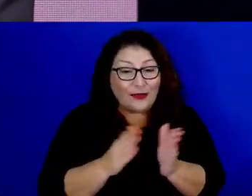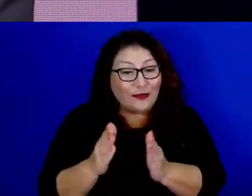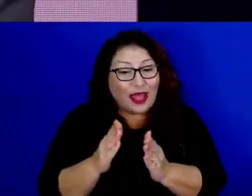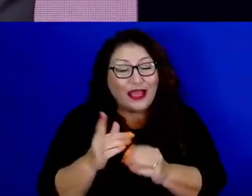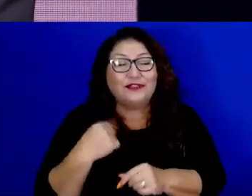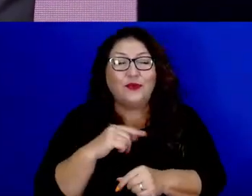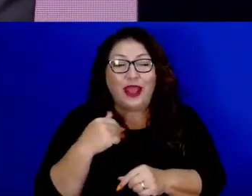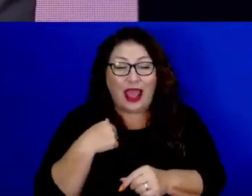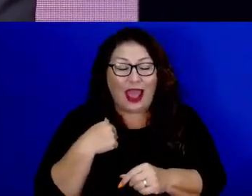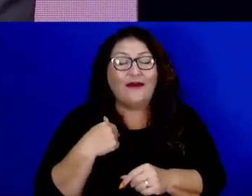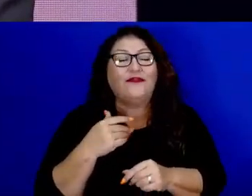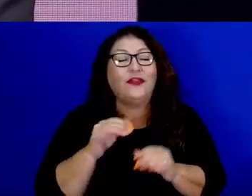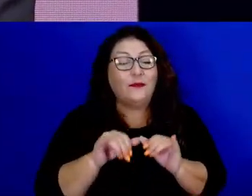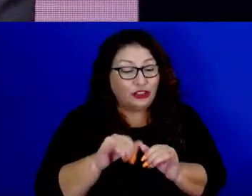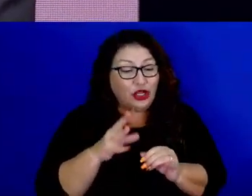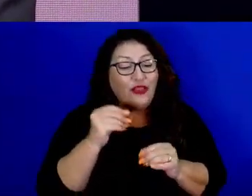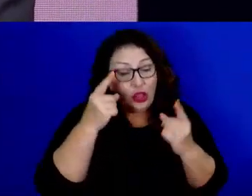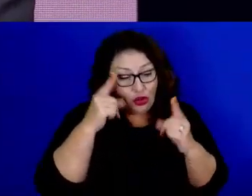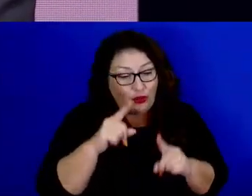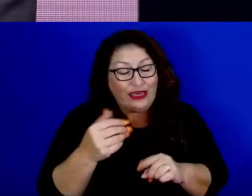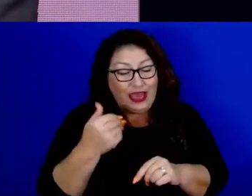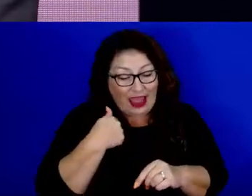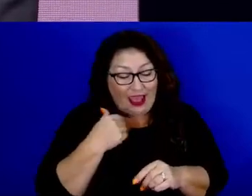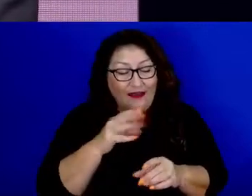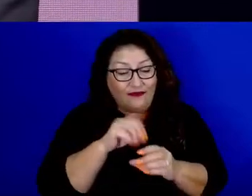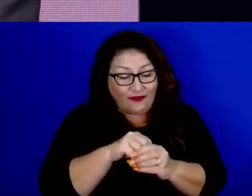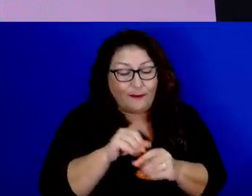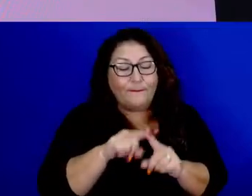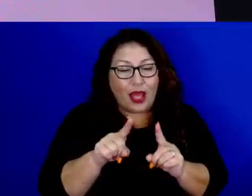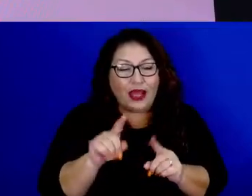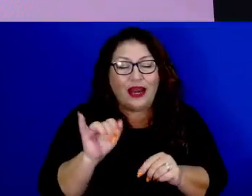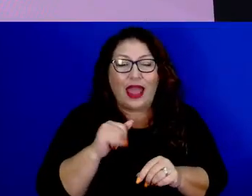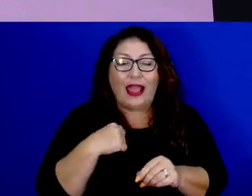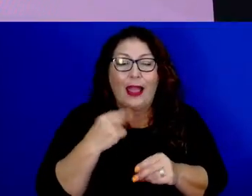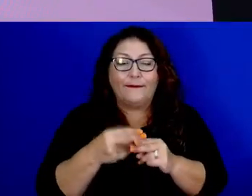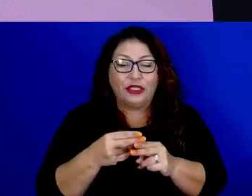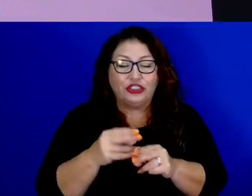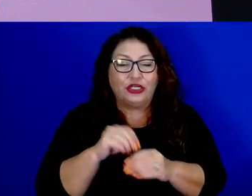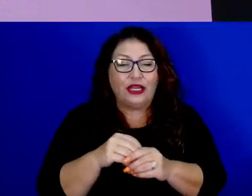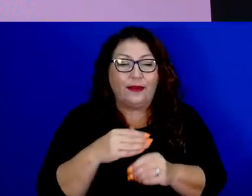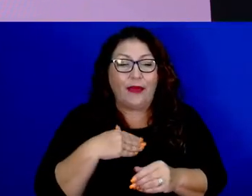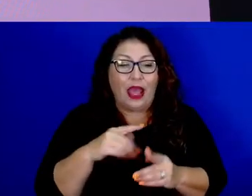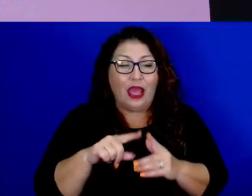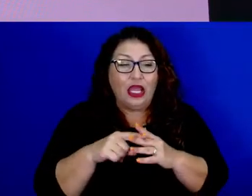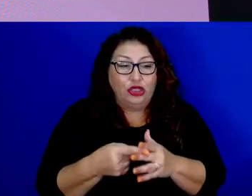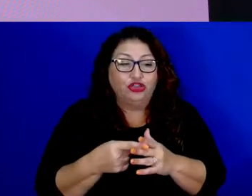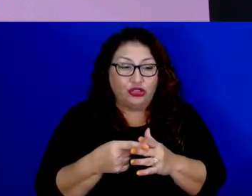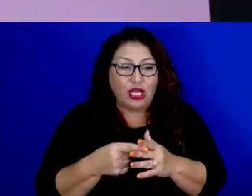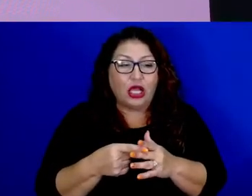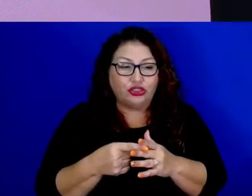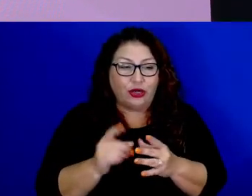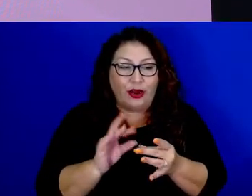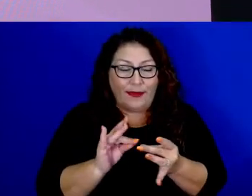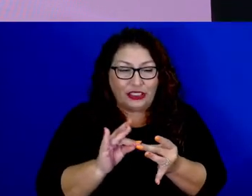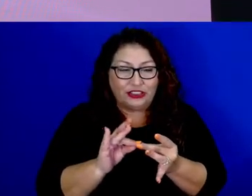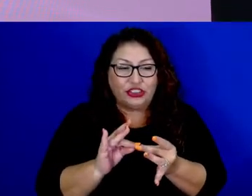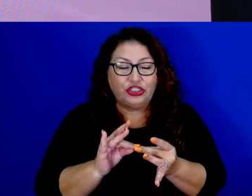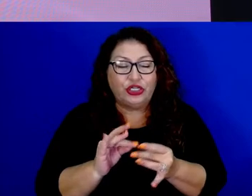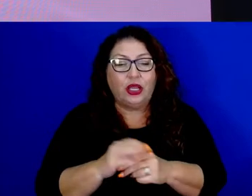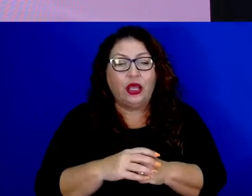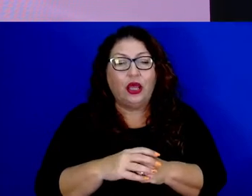agreed to have in. But as I mentioned in my introductory message, we have some